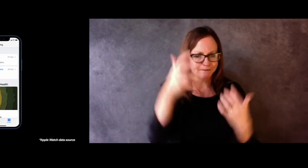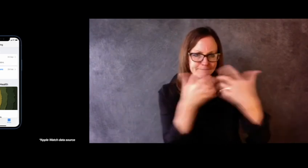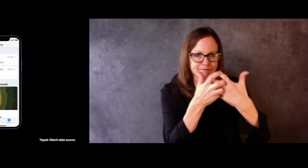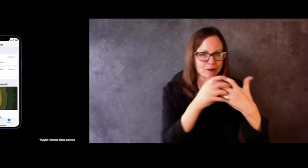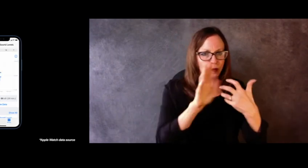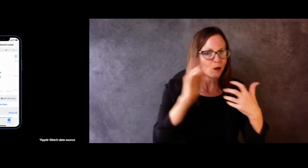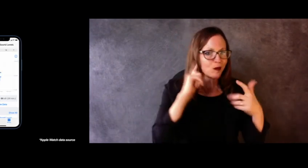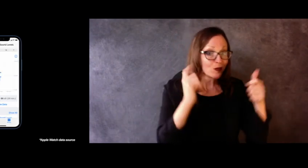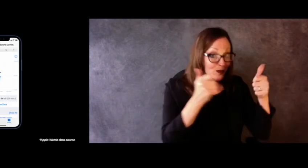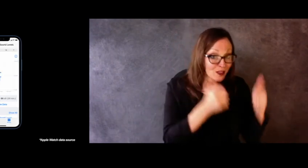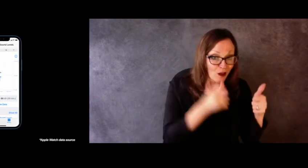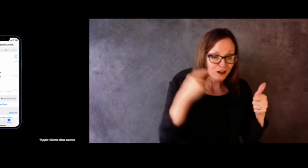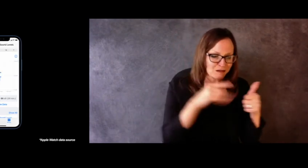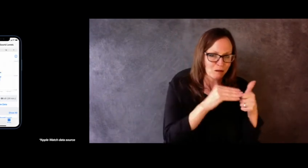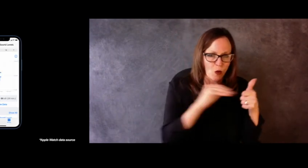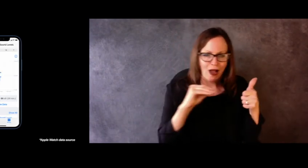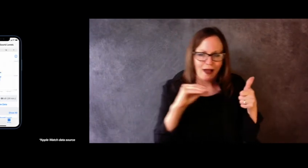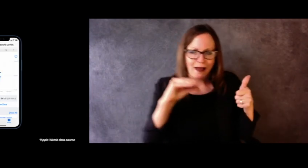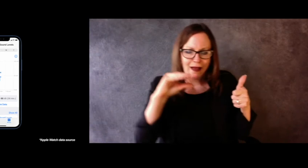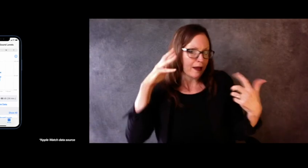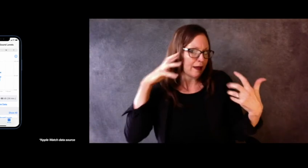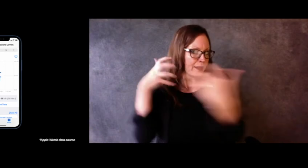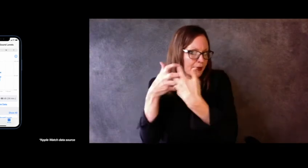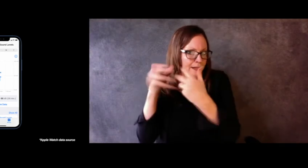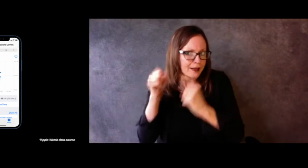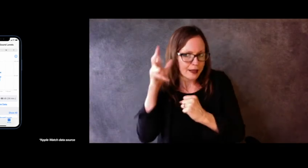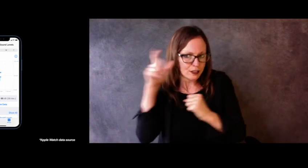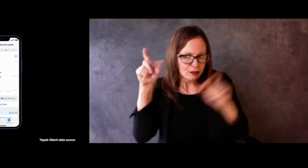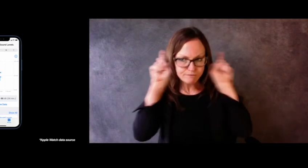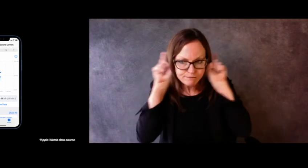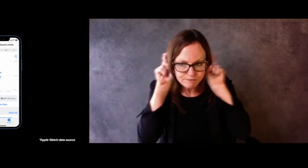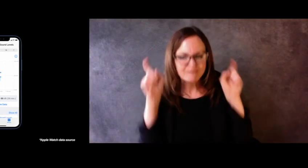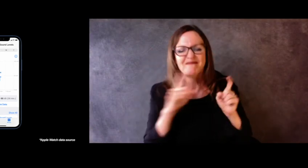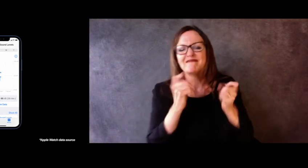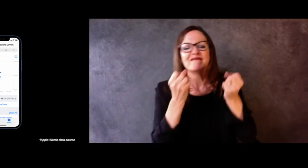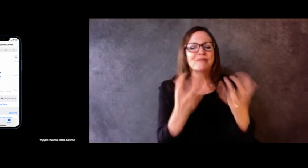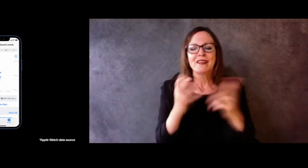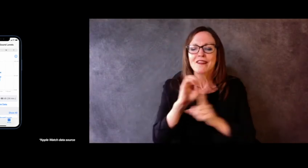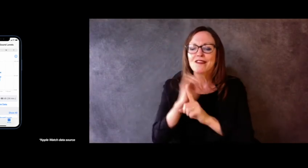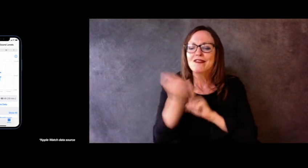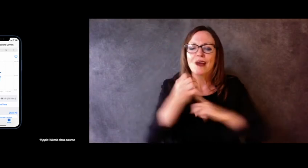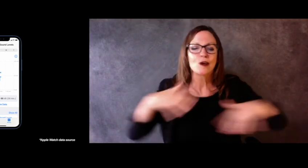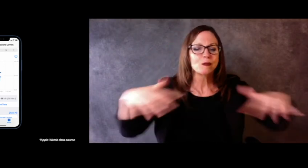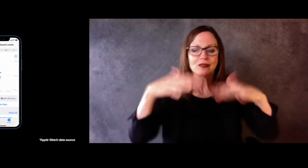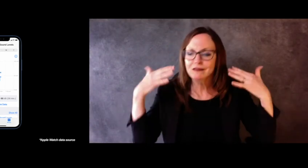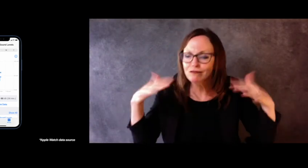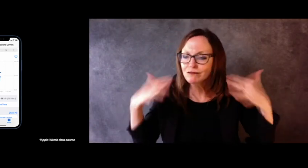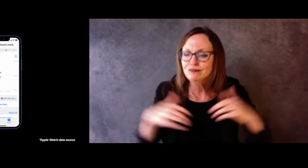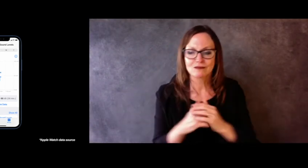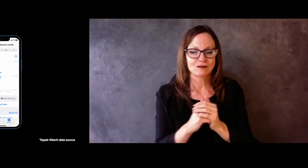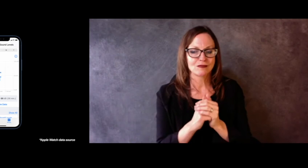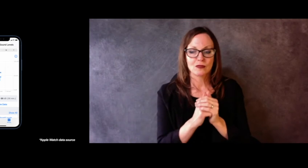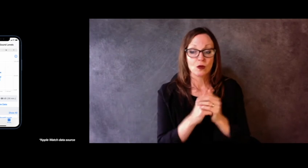health. First, let's tap into environmental sound levels. While using earphones or headphones with iPhone, you can